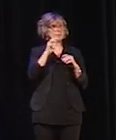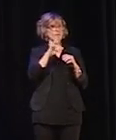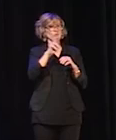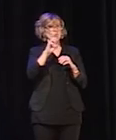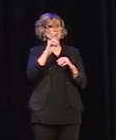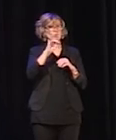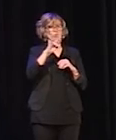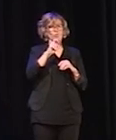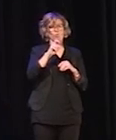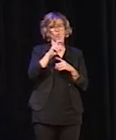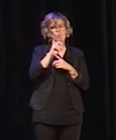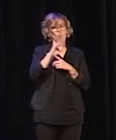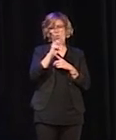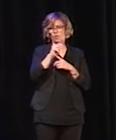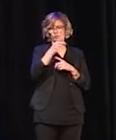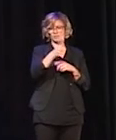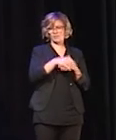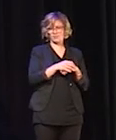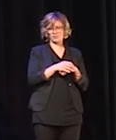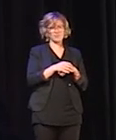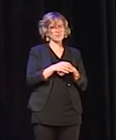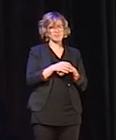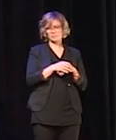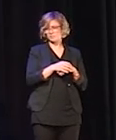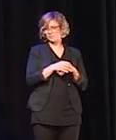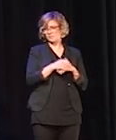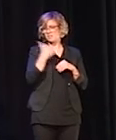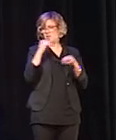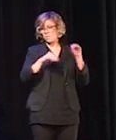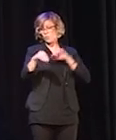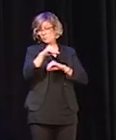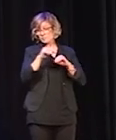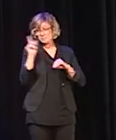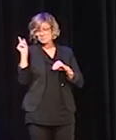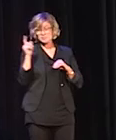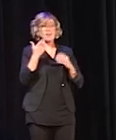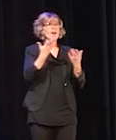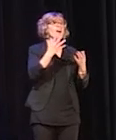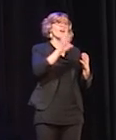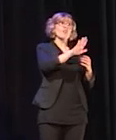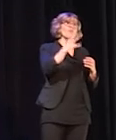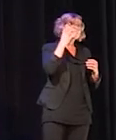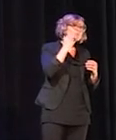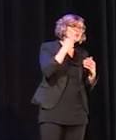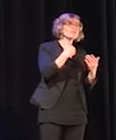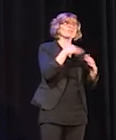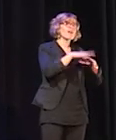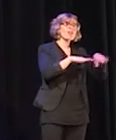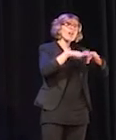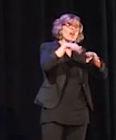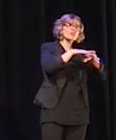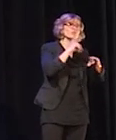And you saw this with the horse face too, so. Movement. Experiences are layered. There are multiple